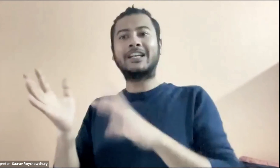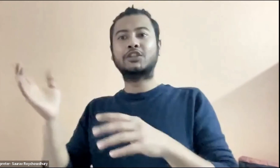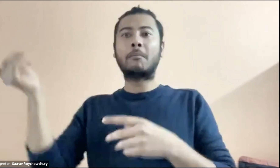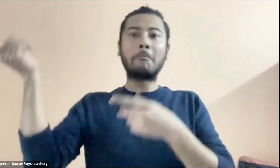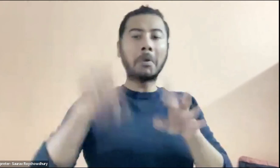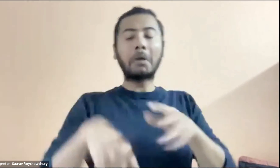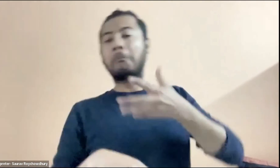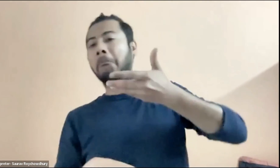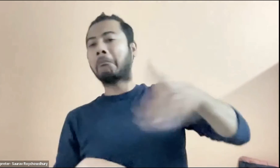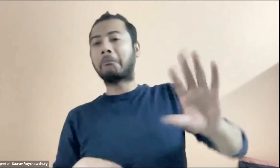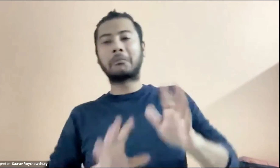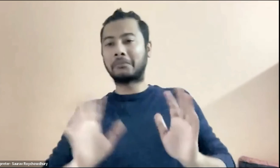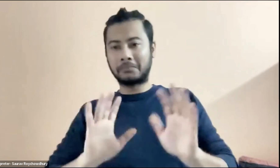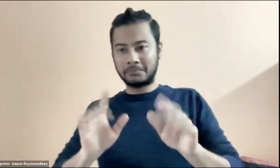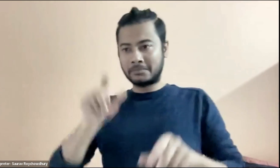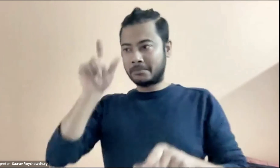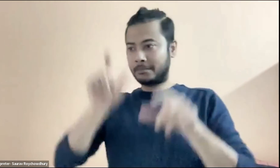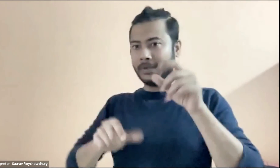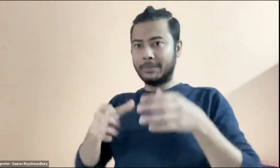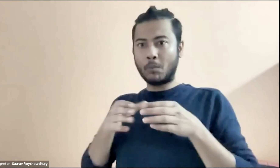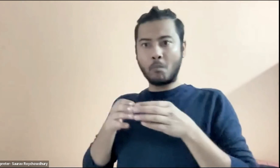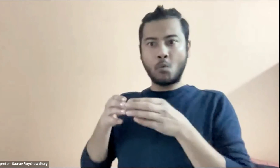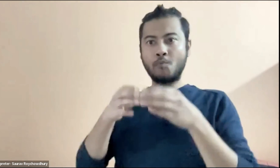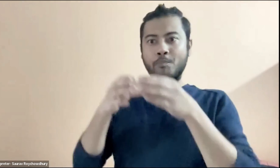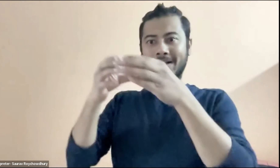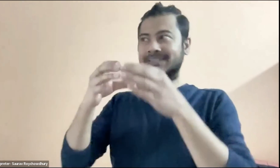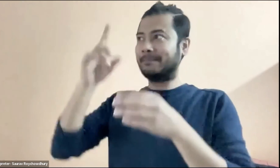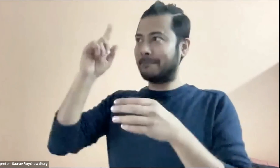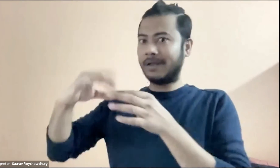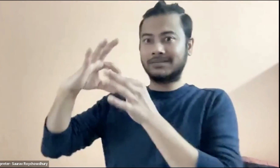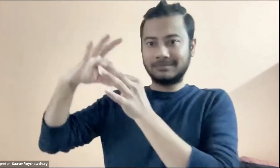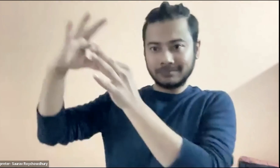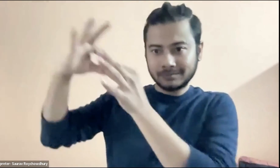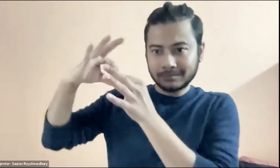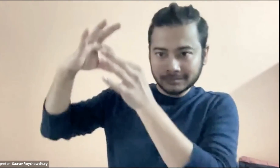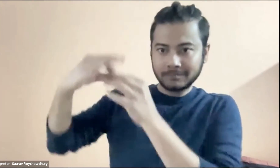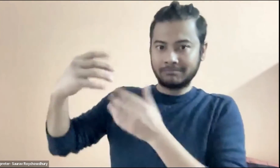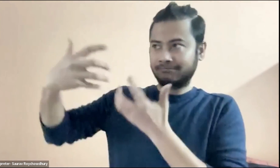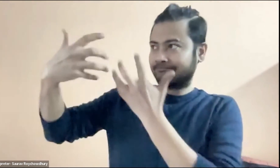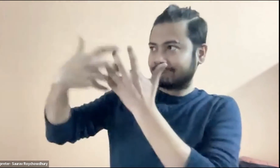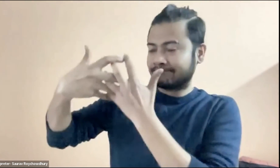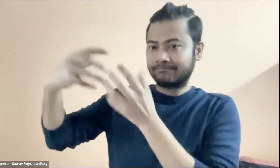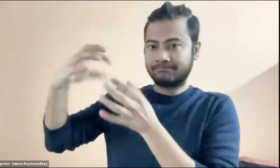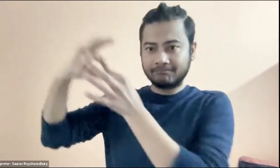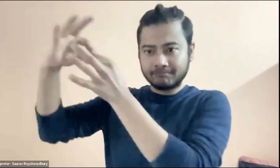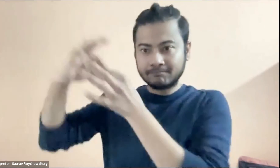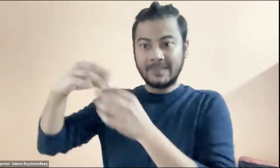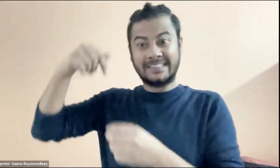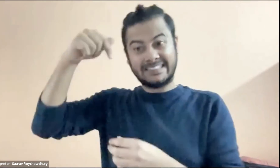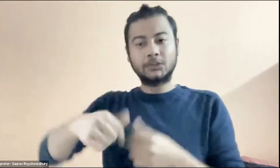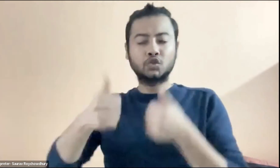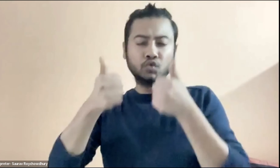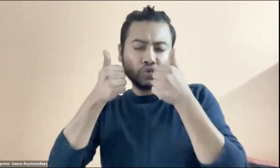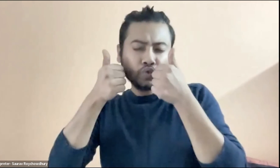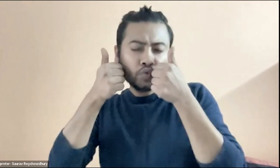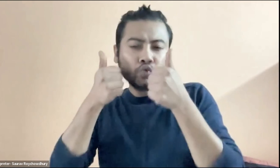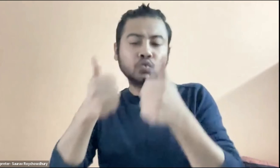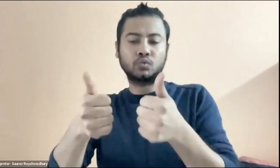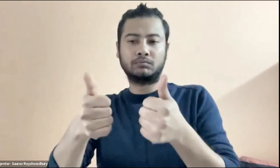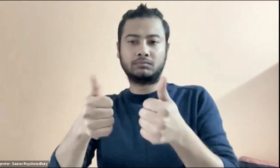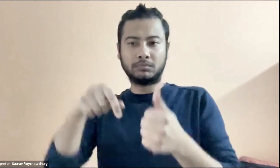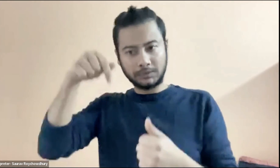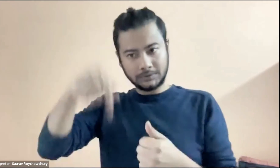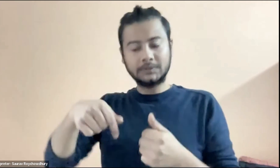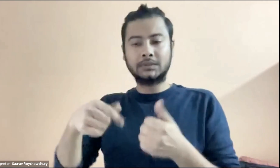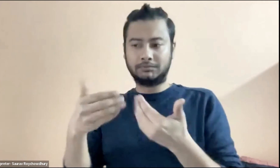will be good enough to a good start of social participation.